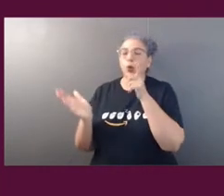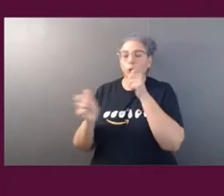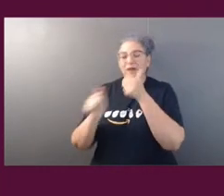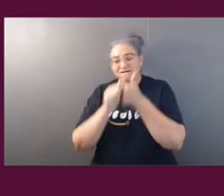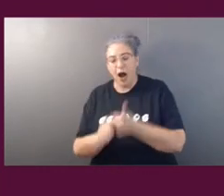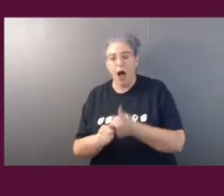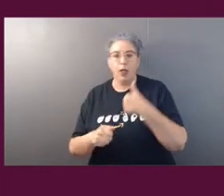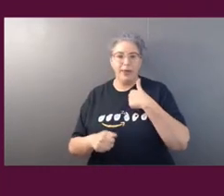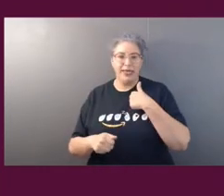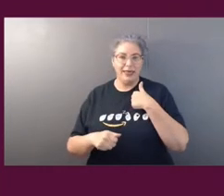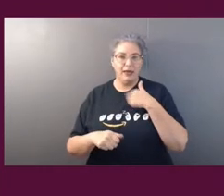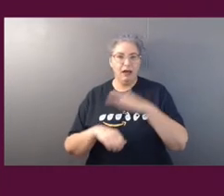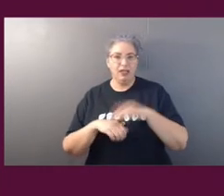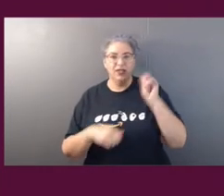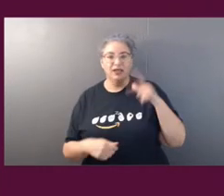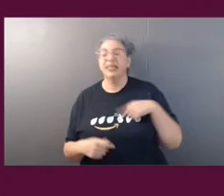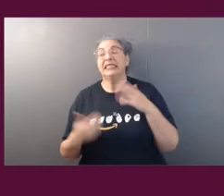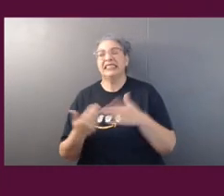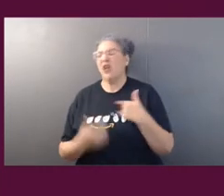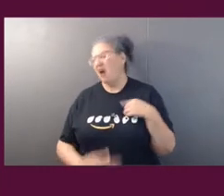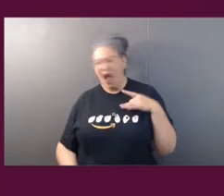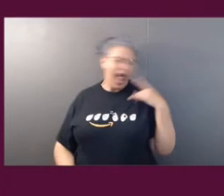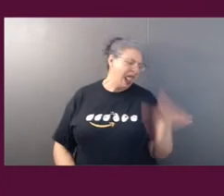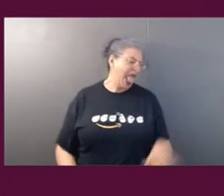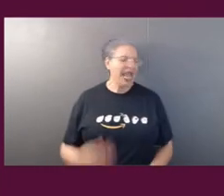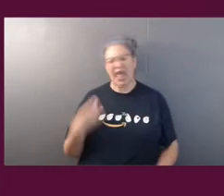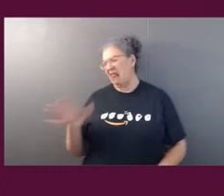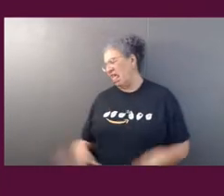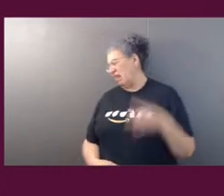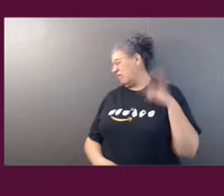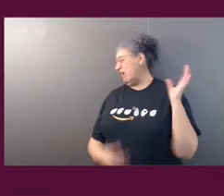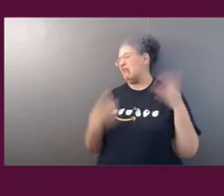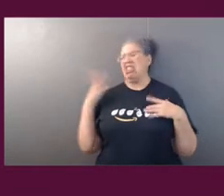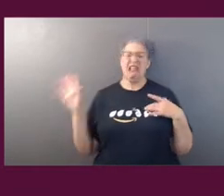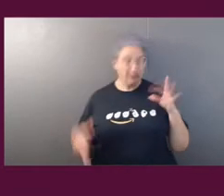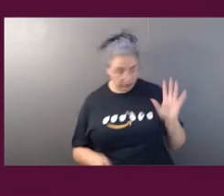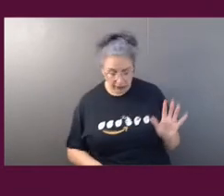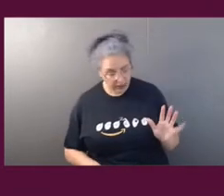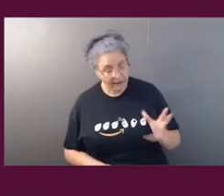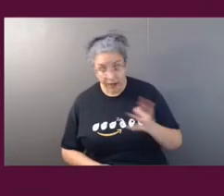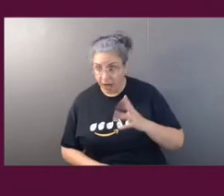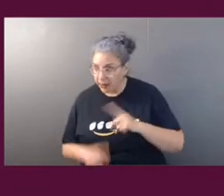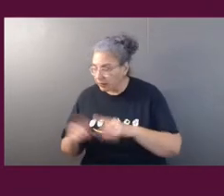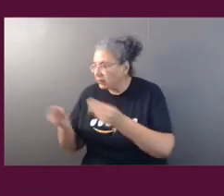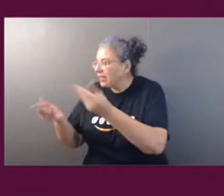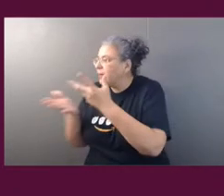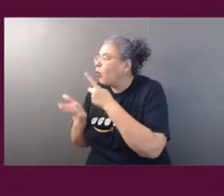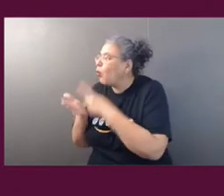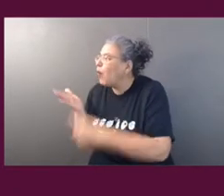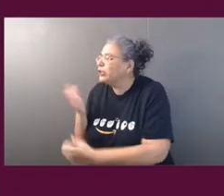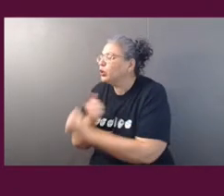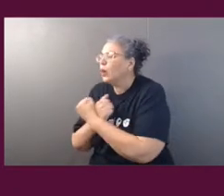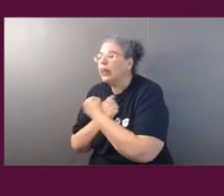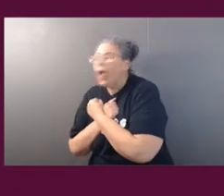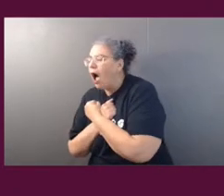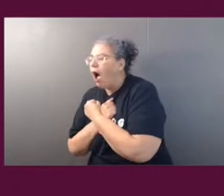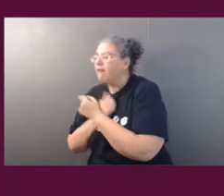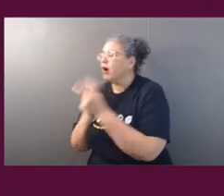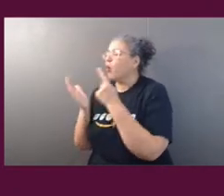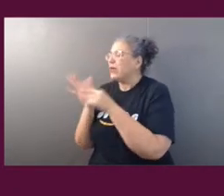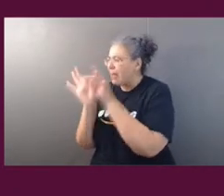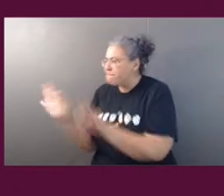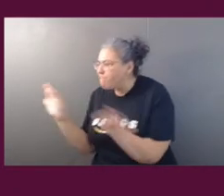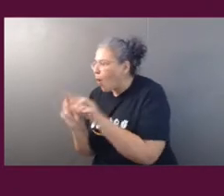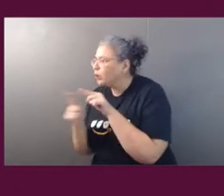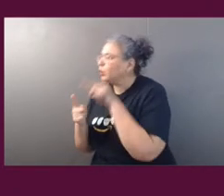do. Because it is very easy to say, I don't like this, I don't like that. Say what you love. Tell me what you love. Yeah. What meant a lot to